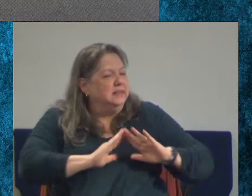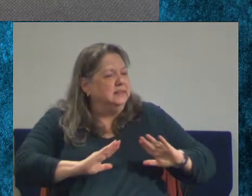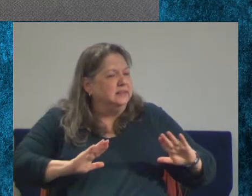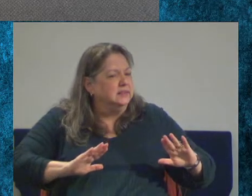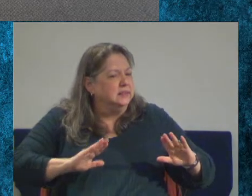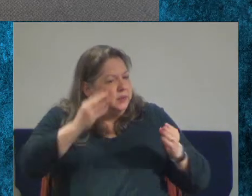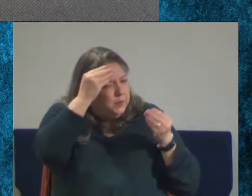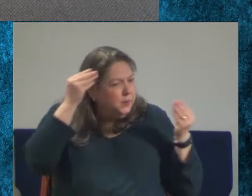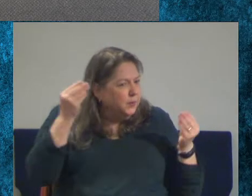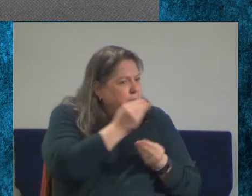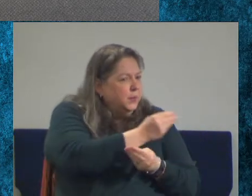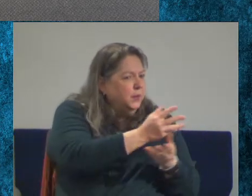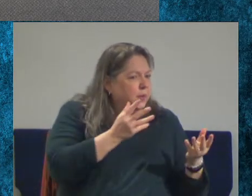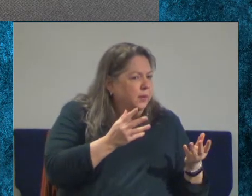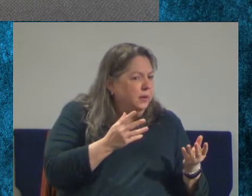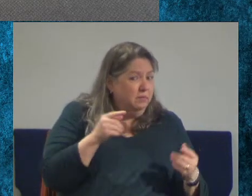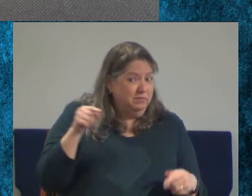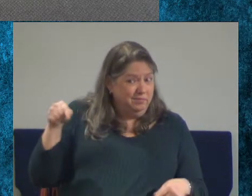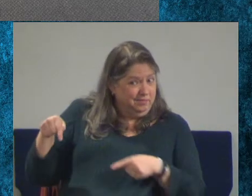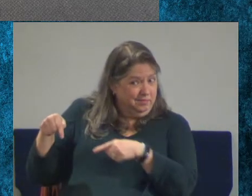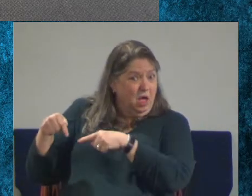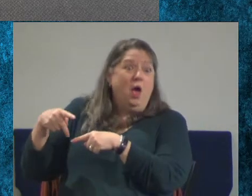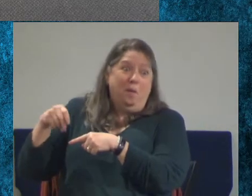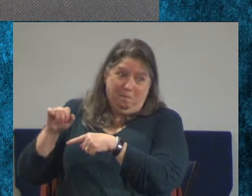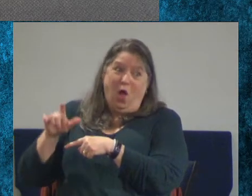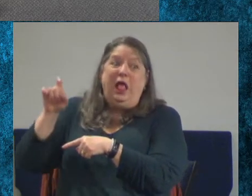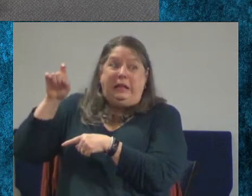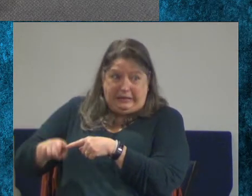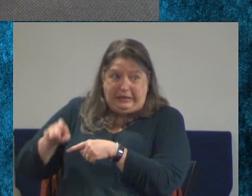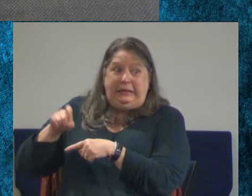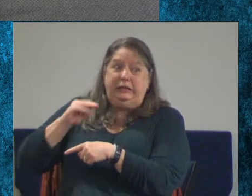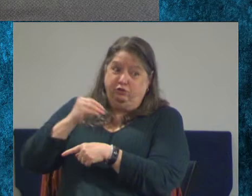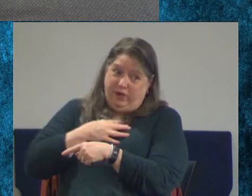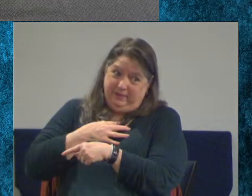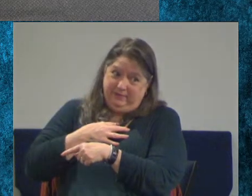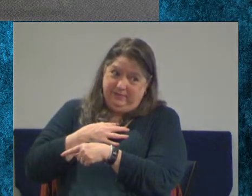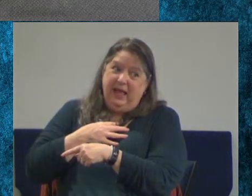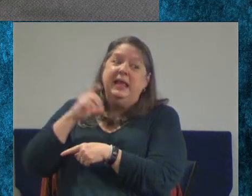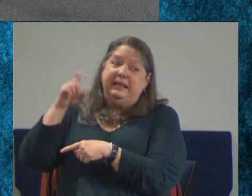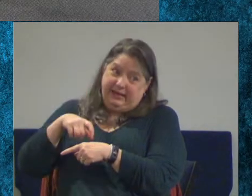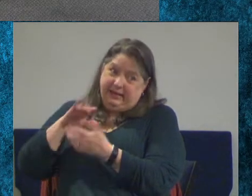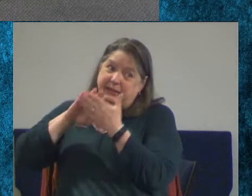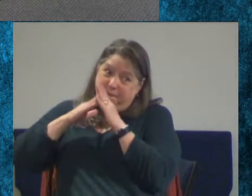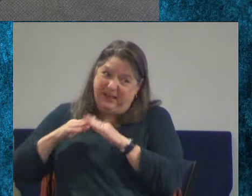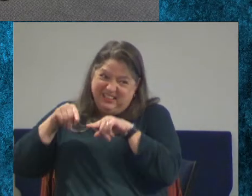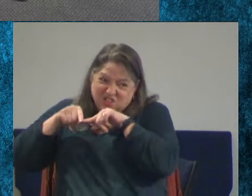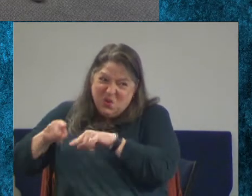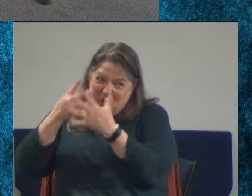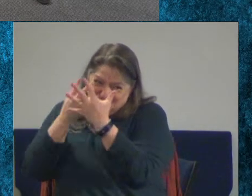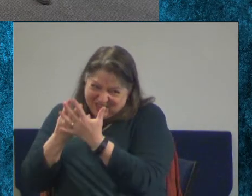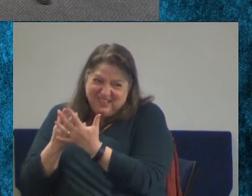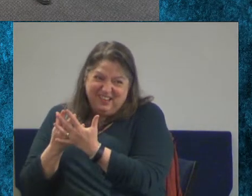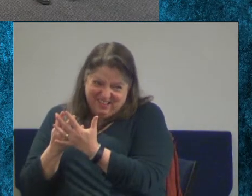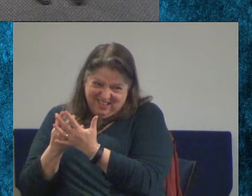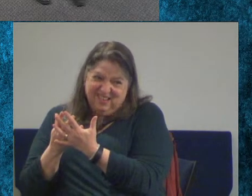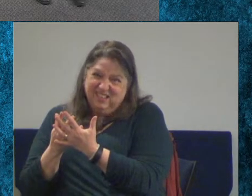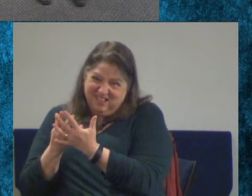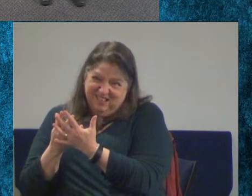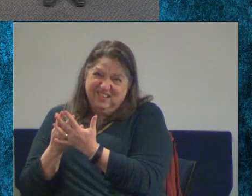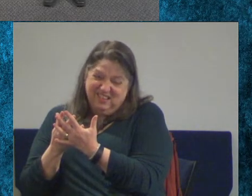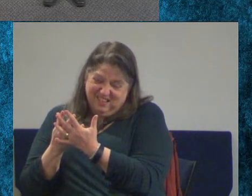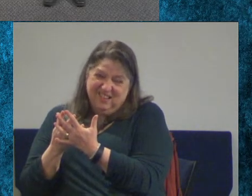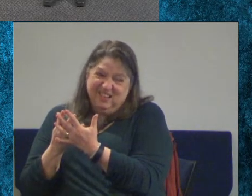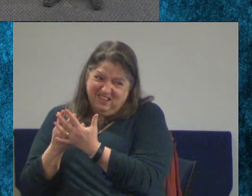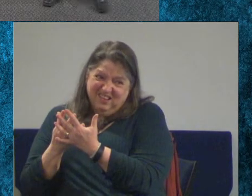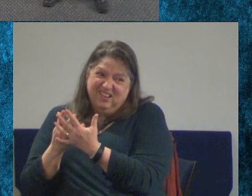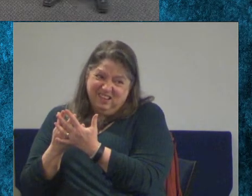peace. By the way, as he's writing this letter, I can sense Paul writing and say, oh God, boy, do I need